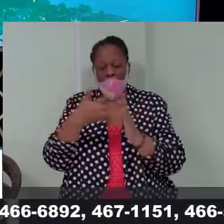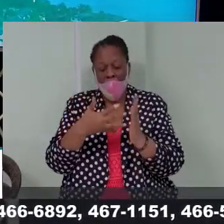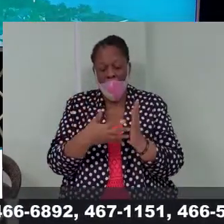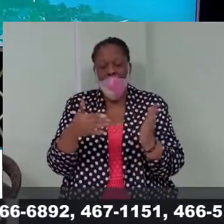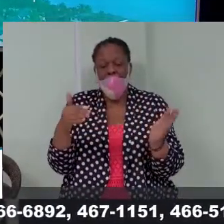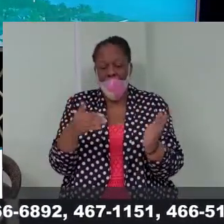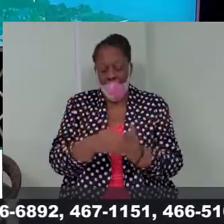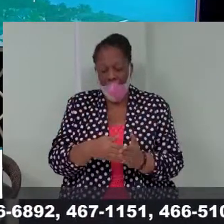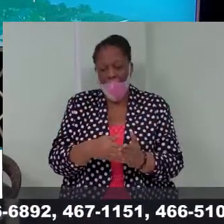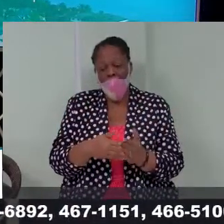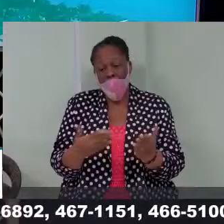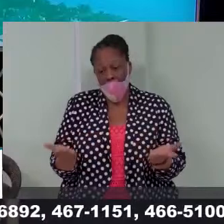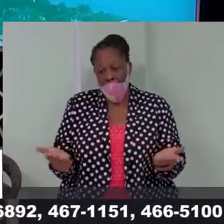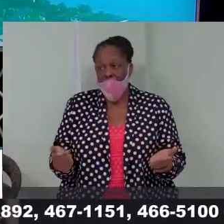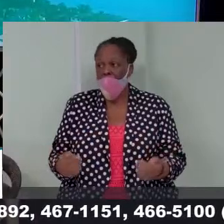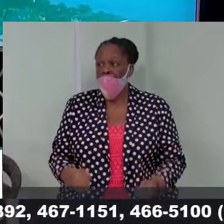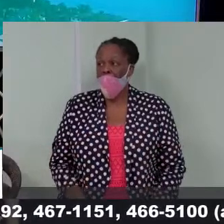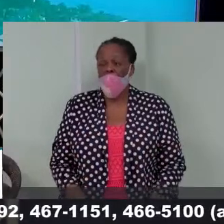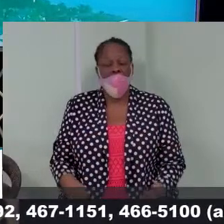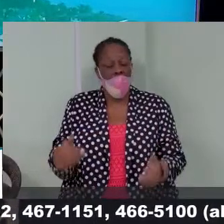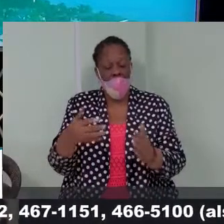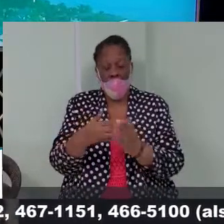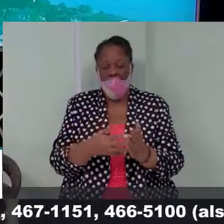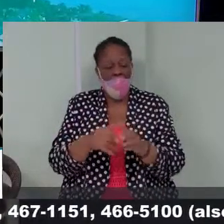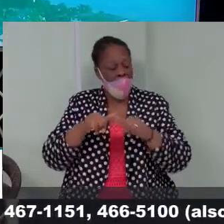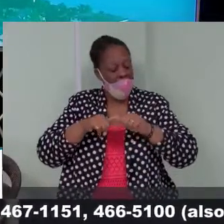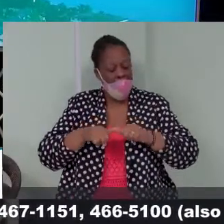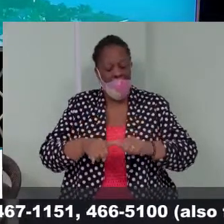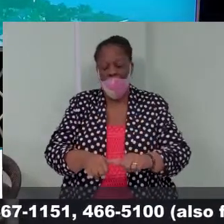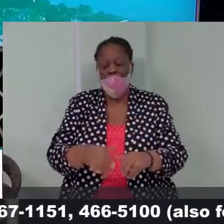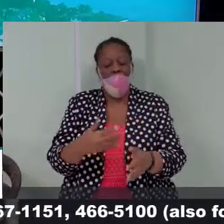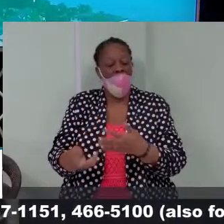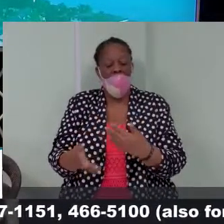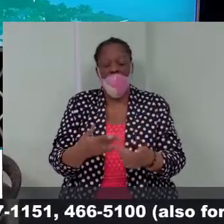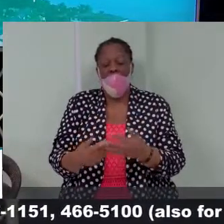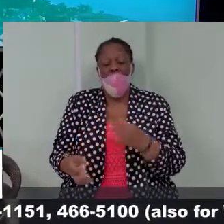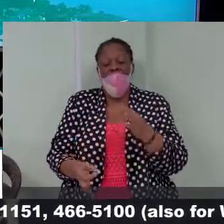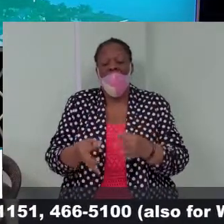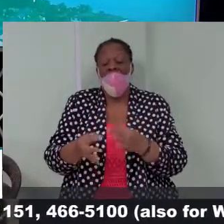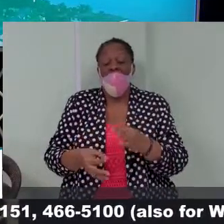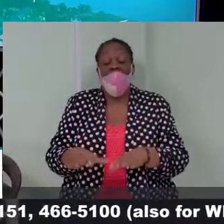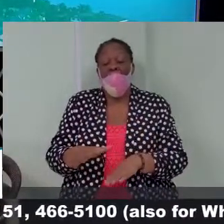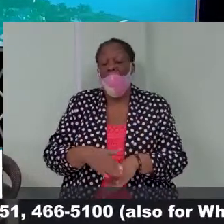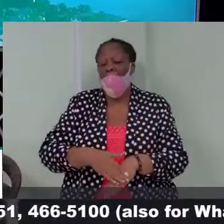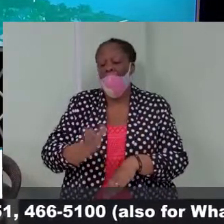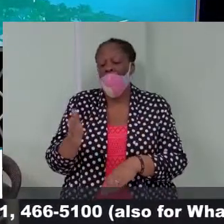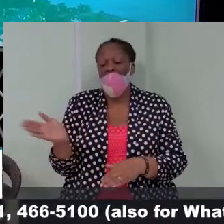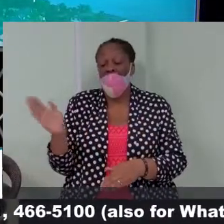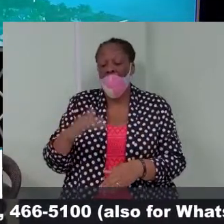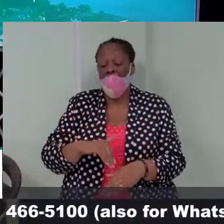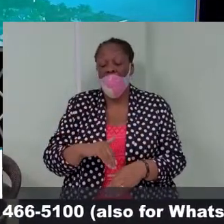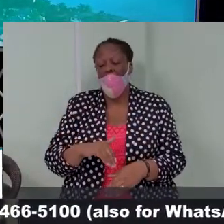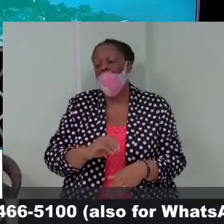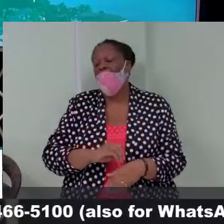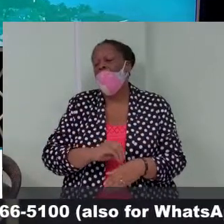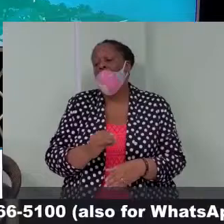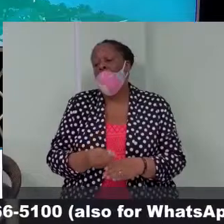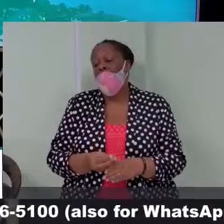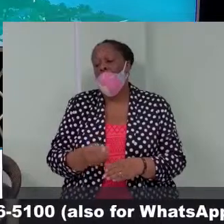14 days. So testing will continue whether or not they disembark the ship, because they will be within our